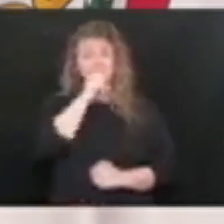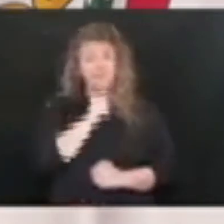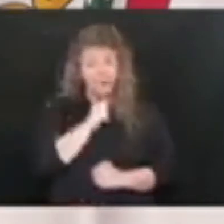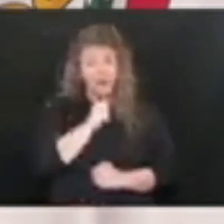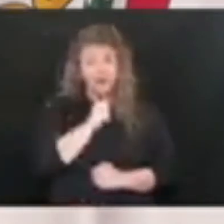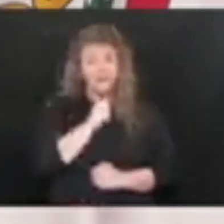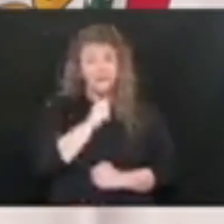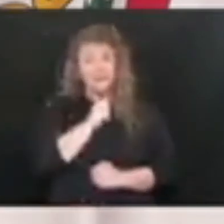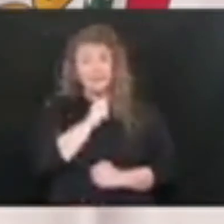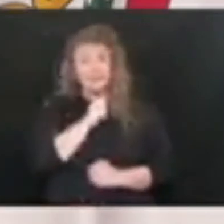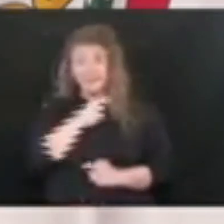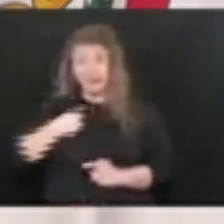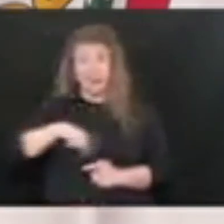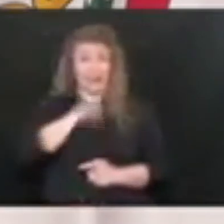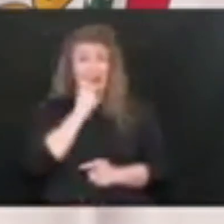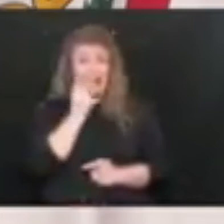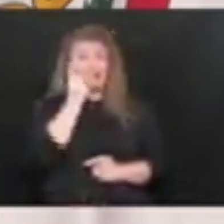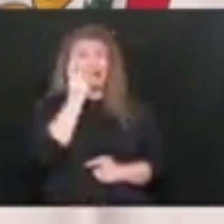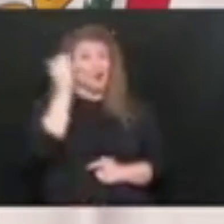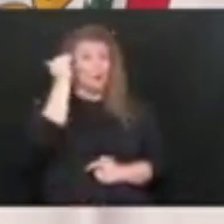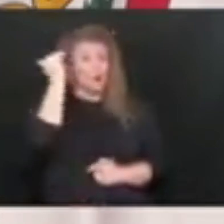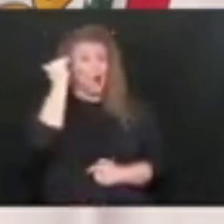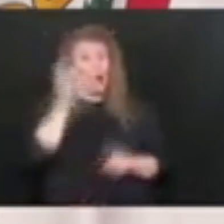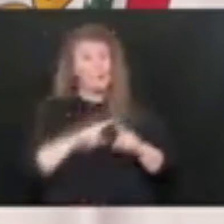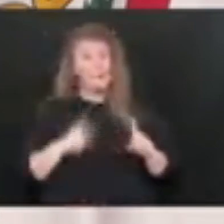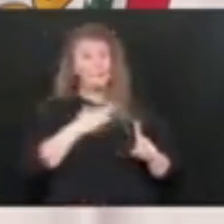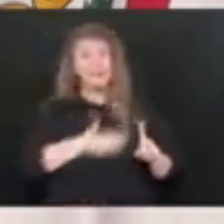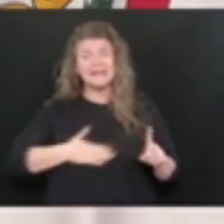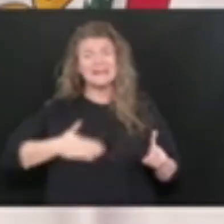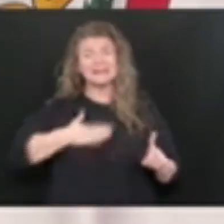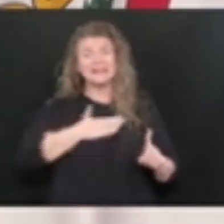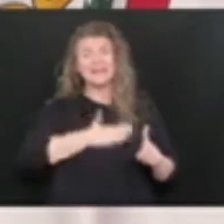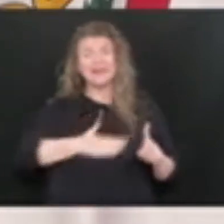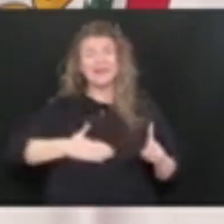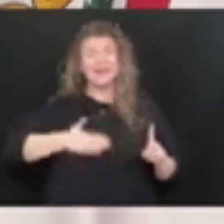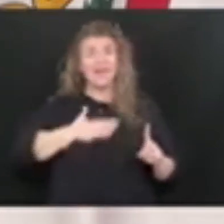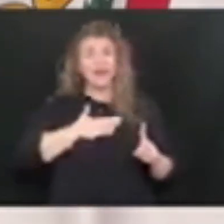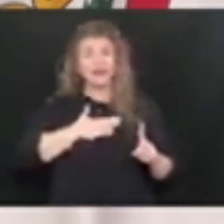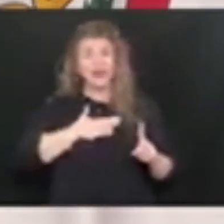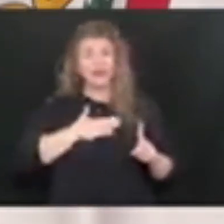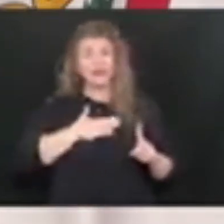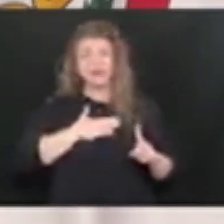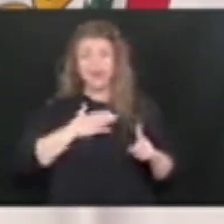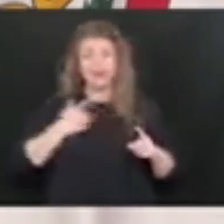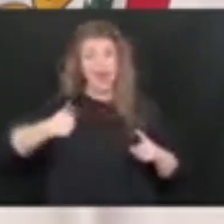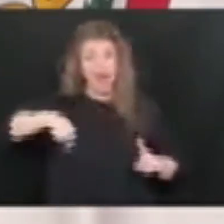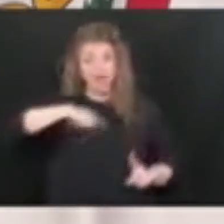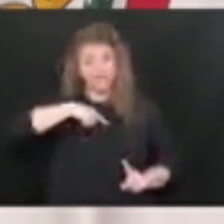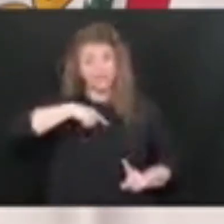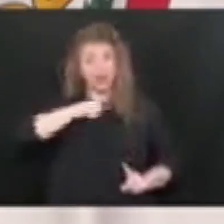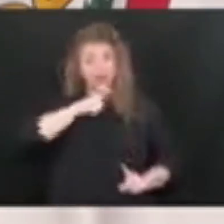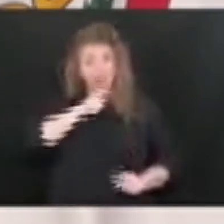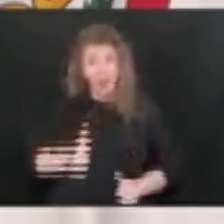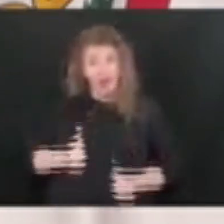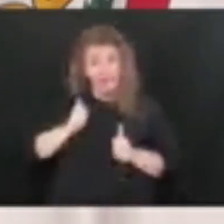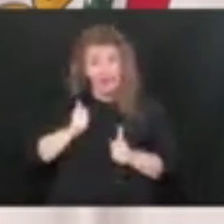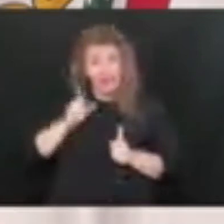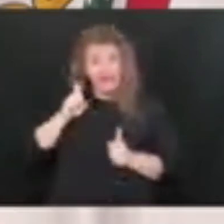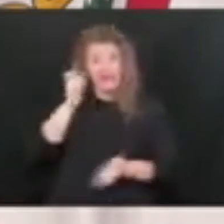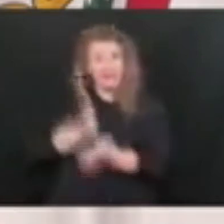beyond belief, please, let us, the living, help stop this some